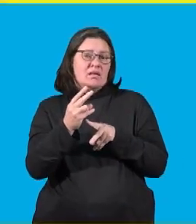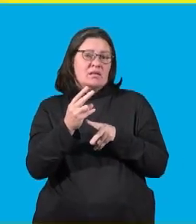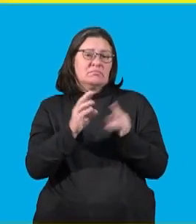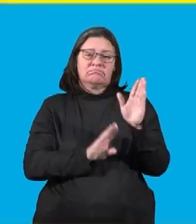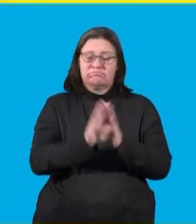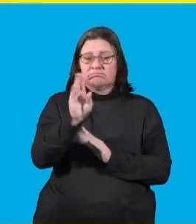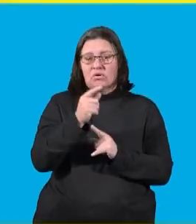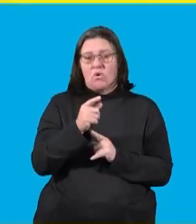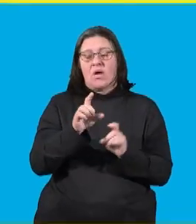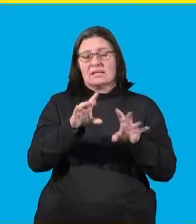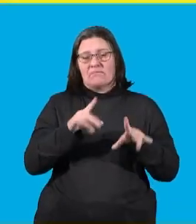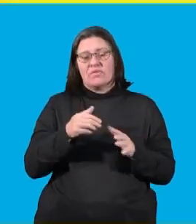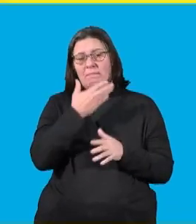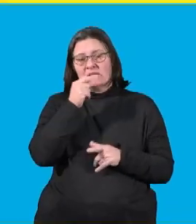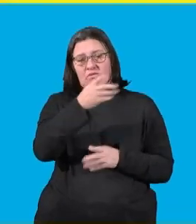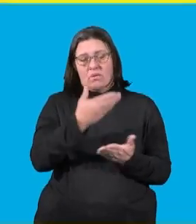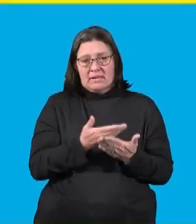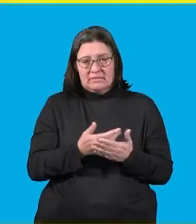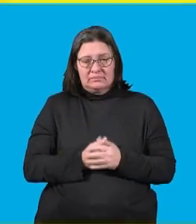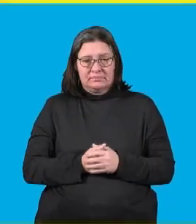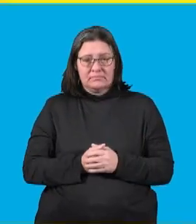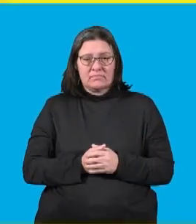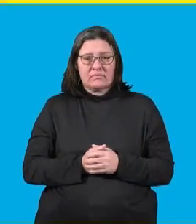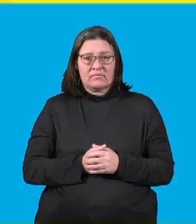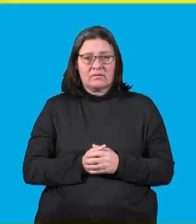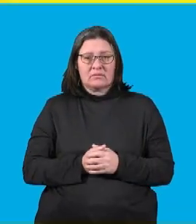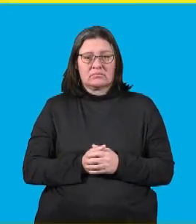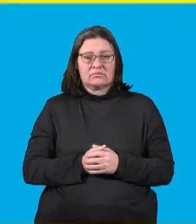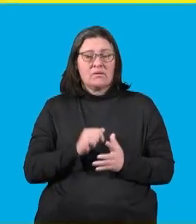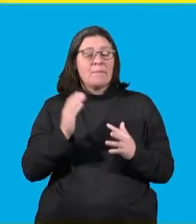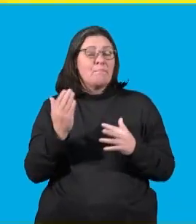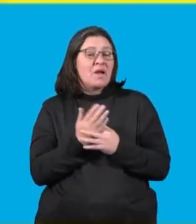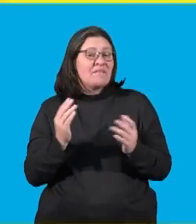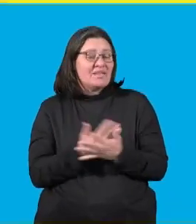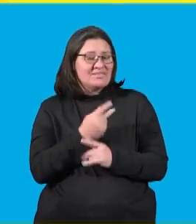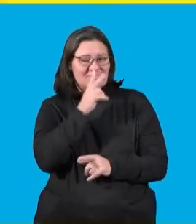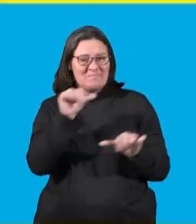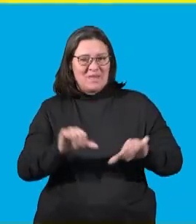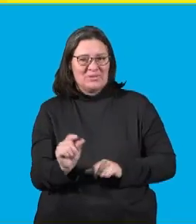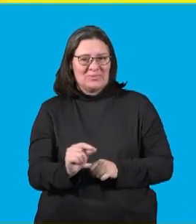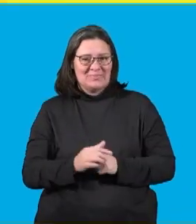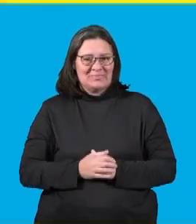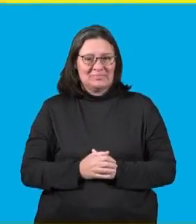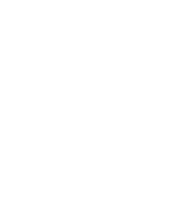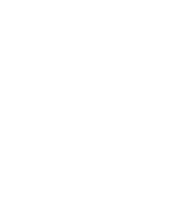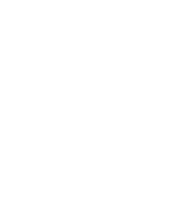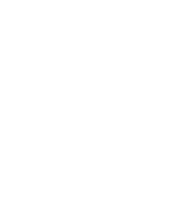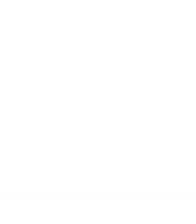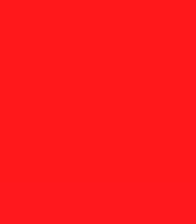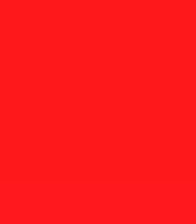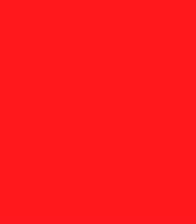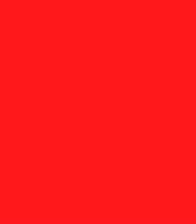to really ace your exam to the best of your ability. All right, guys, we're going to take a quick break. We'll be back after this.